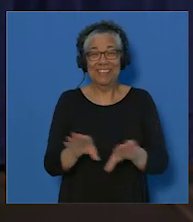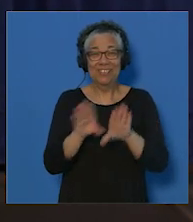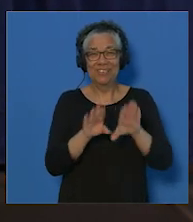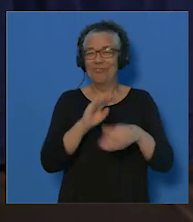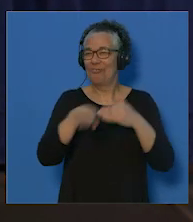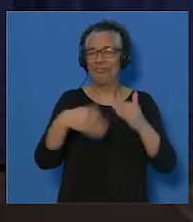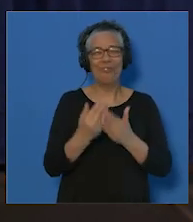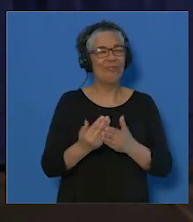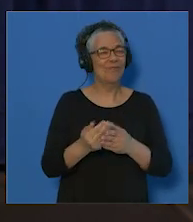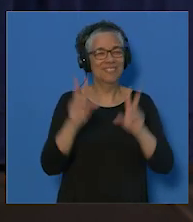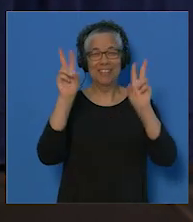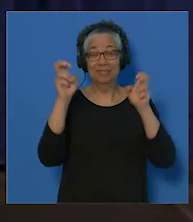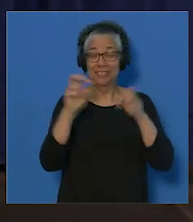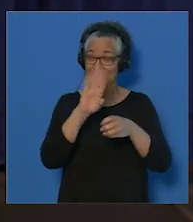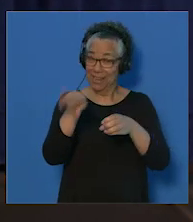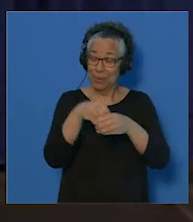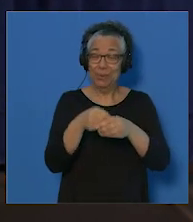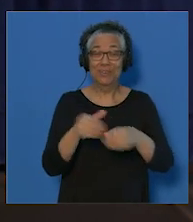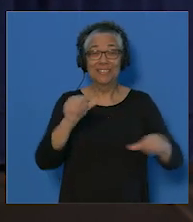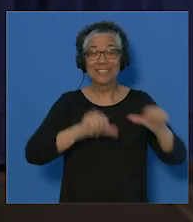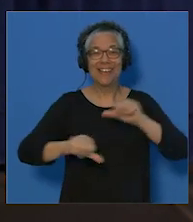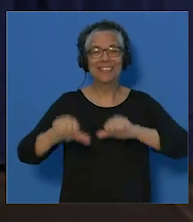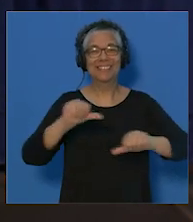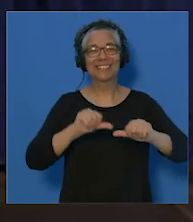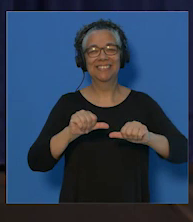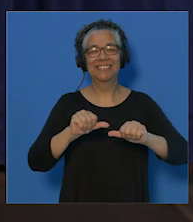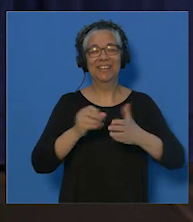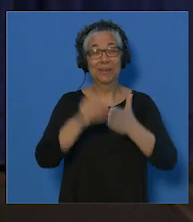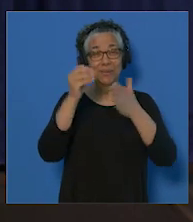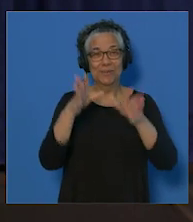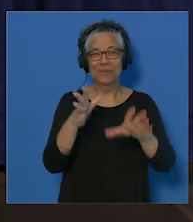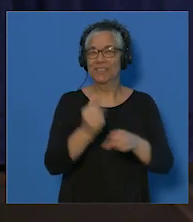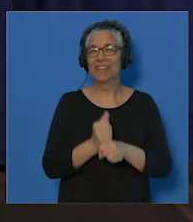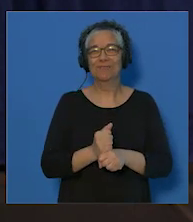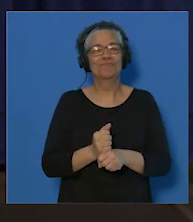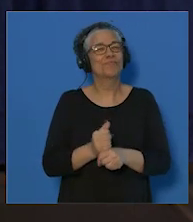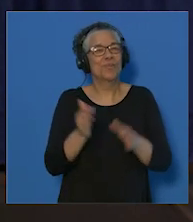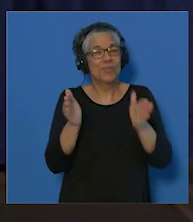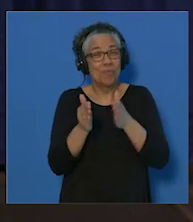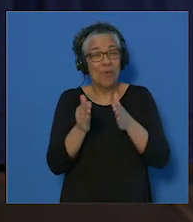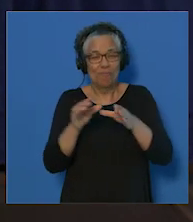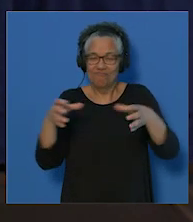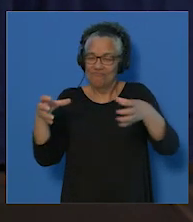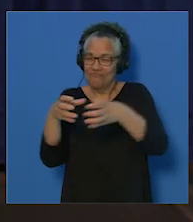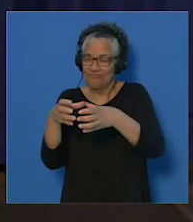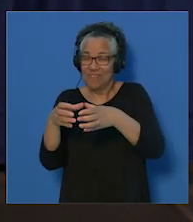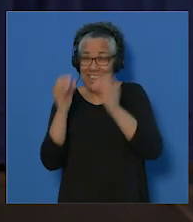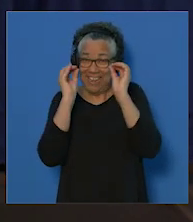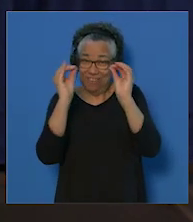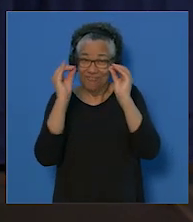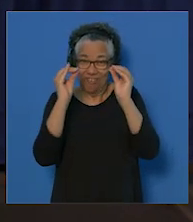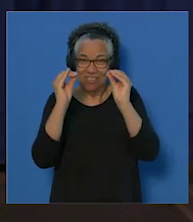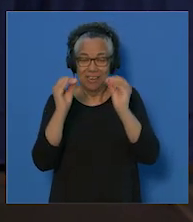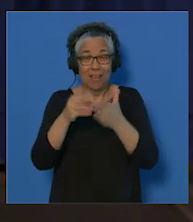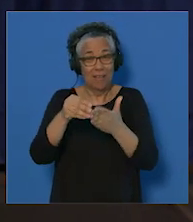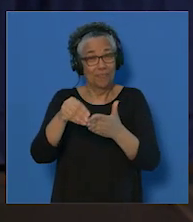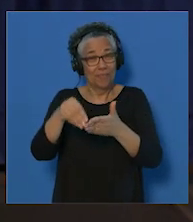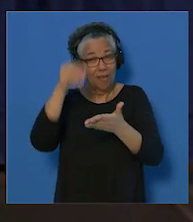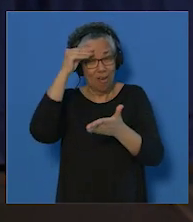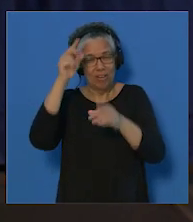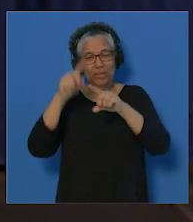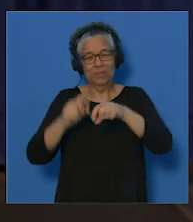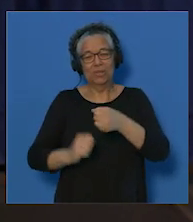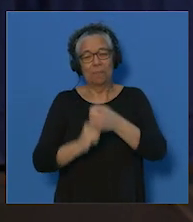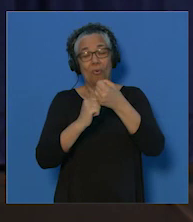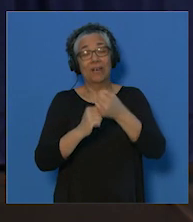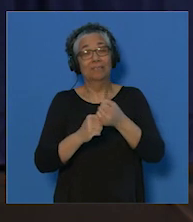including science experiments. Students are receiving small group instruction with learning support teachers and reading teachers joining in sessions